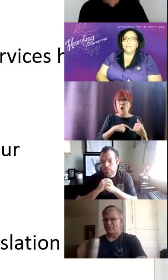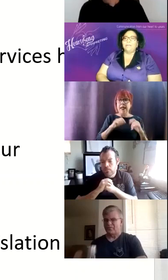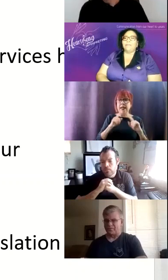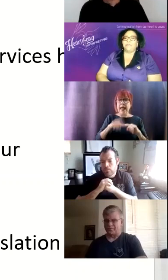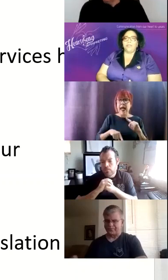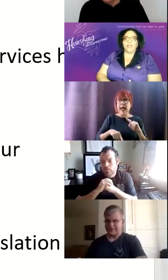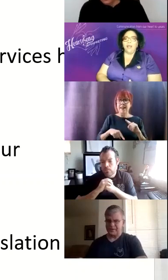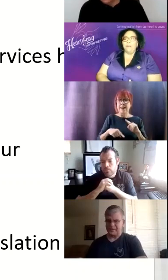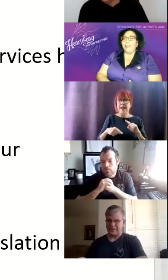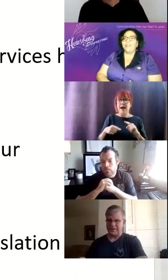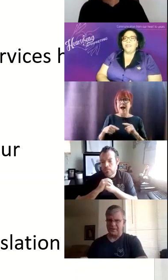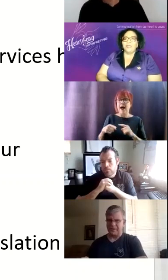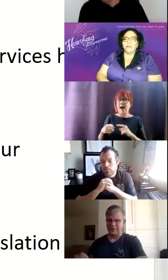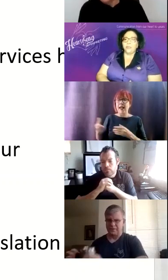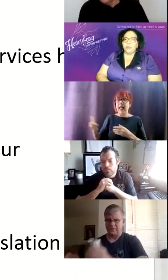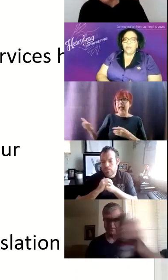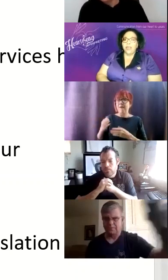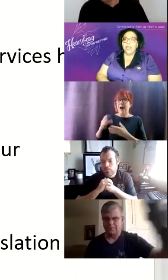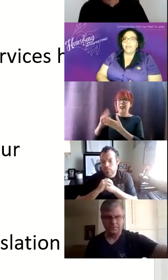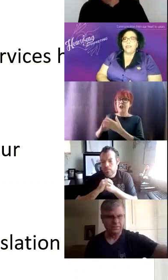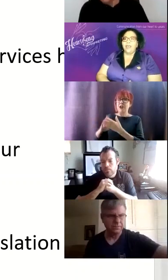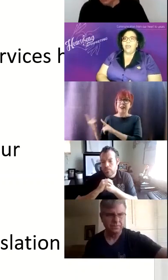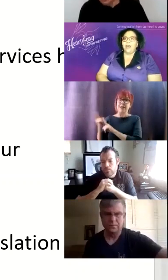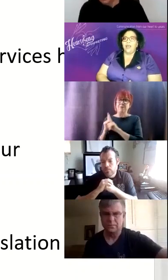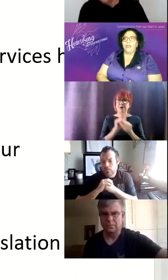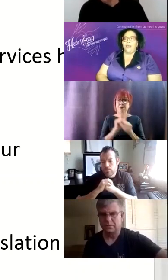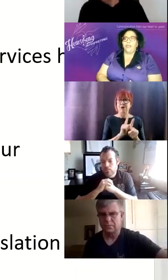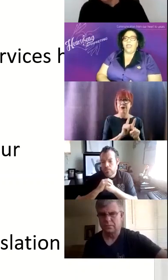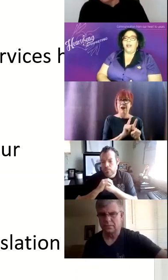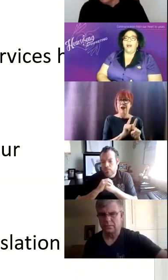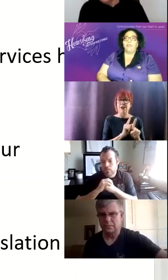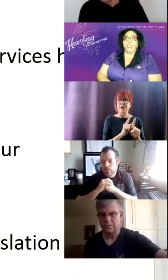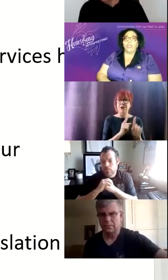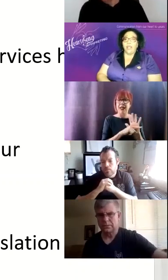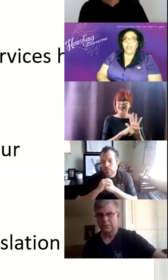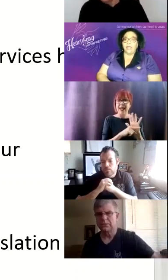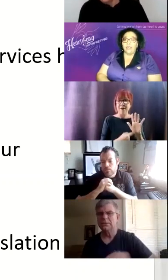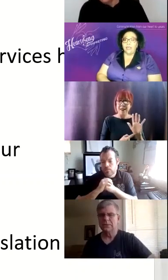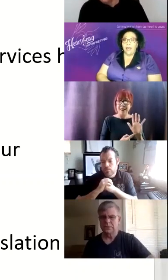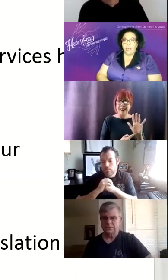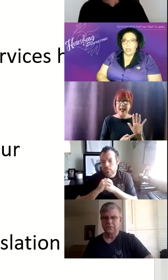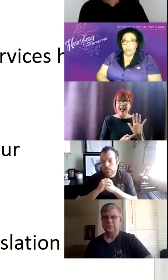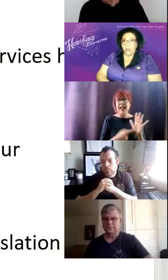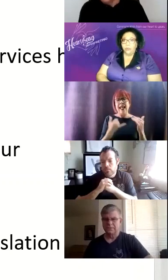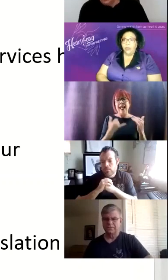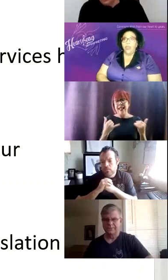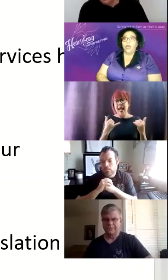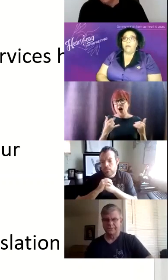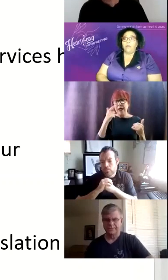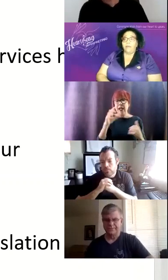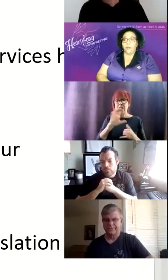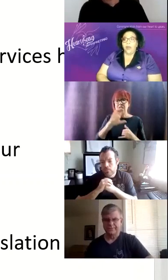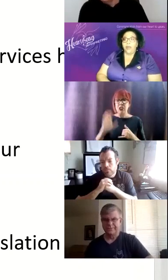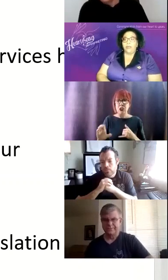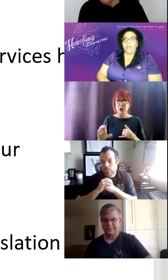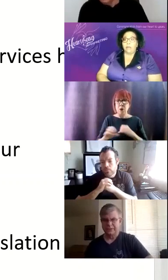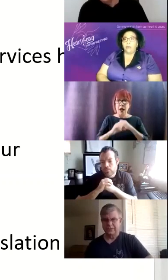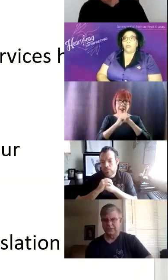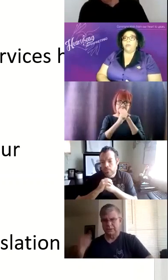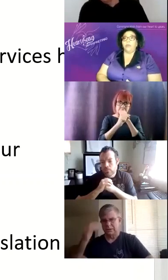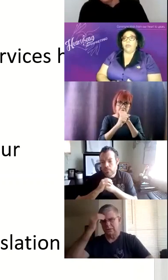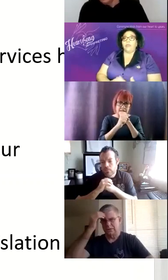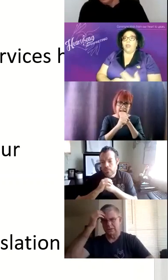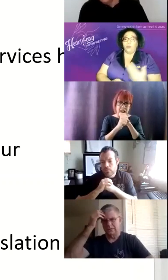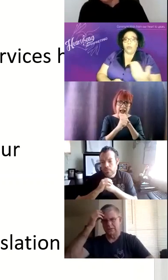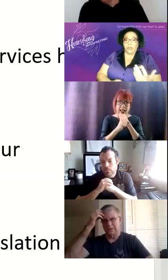assignments. And because these are Zoom meetings, the confidentiality is now an issue. Before it was able